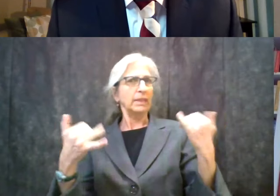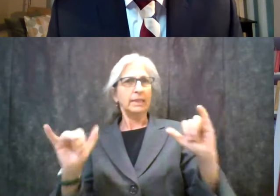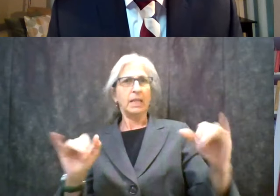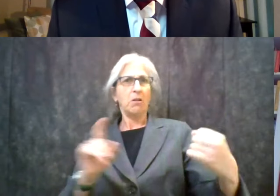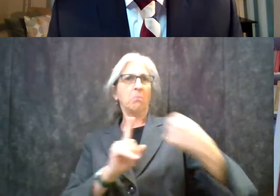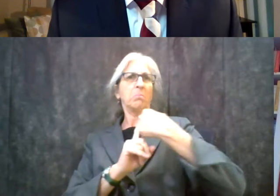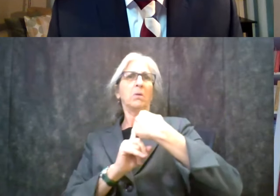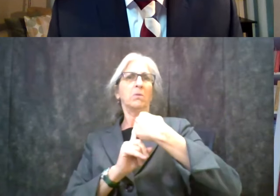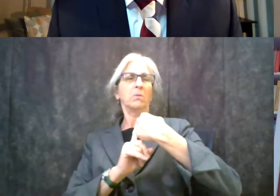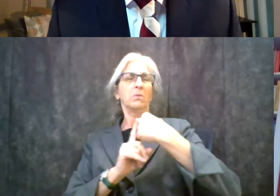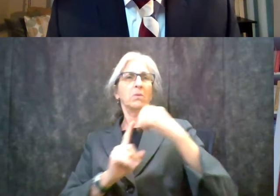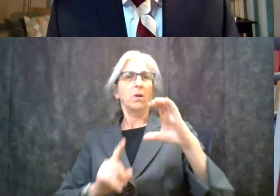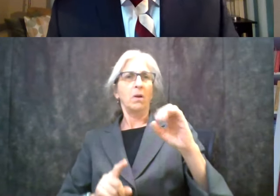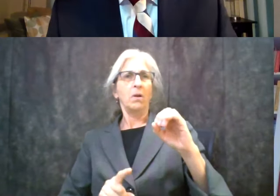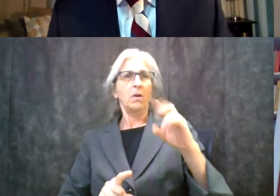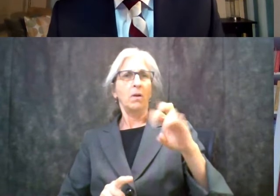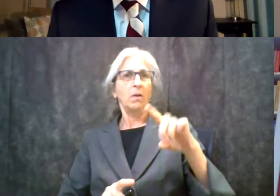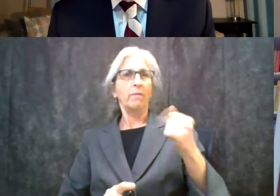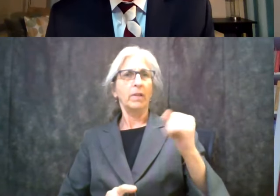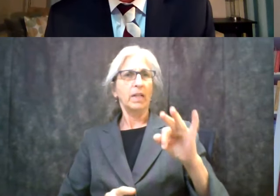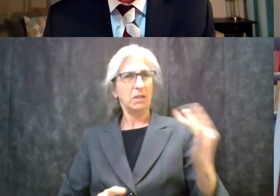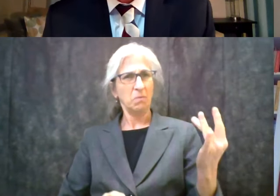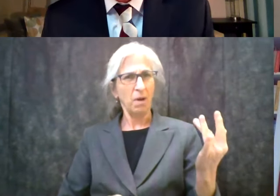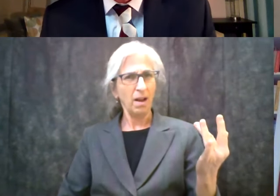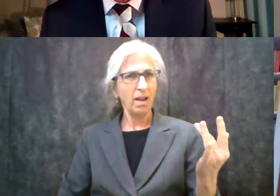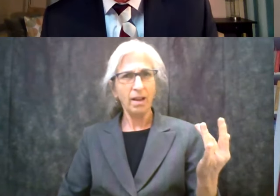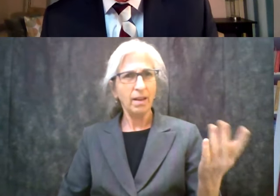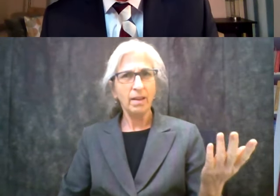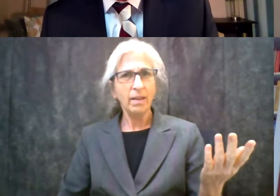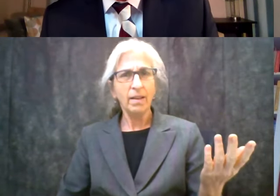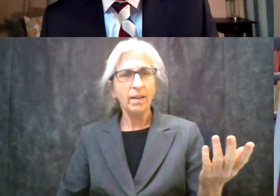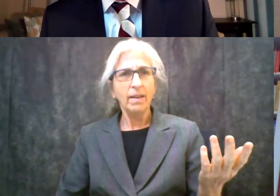have contracted COVID-19 and don't seem to have